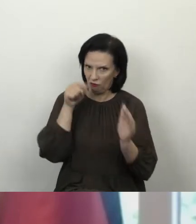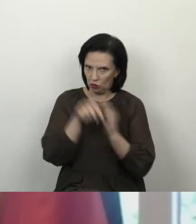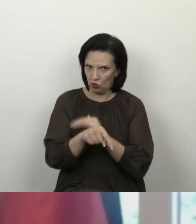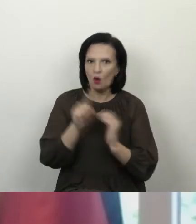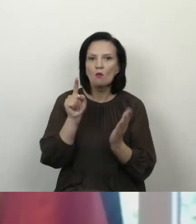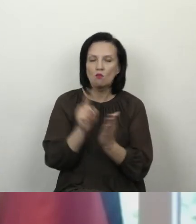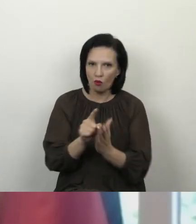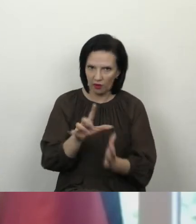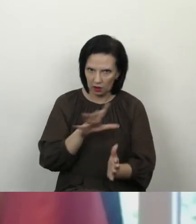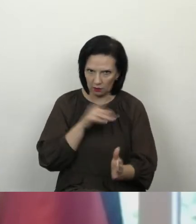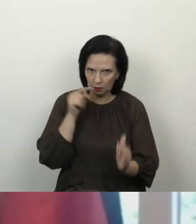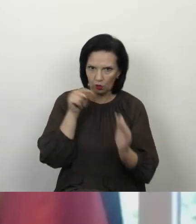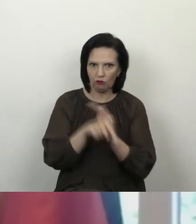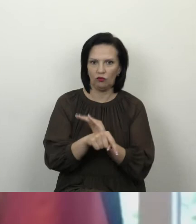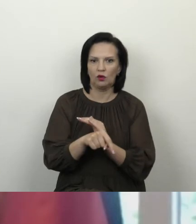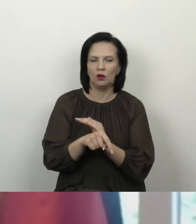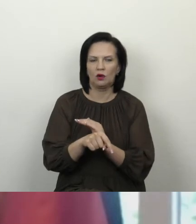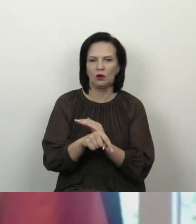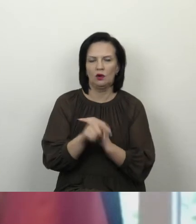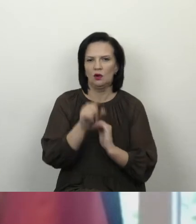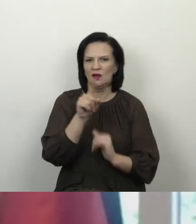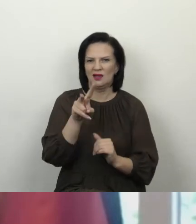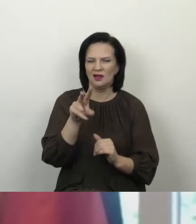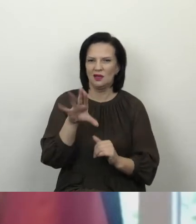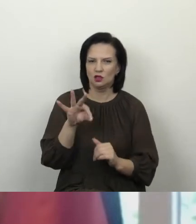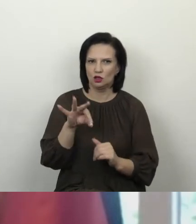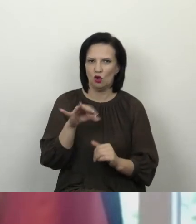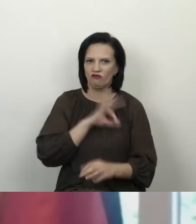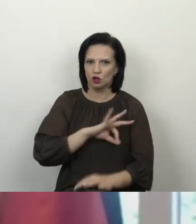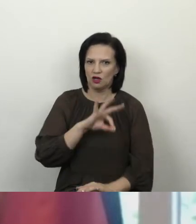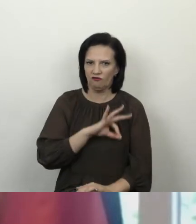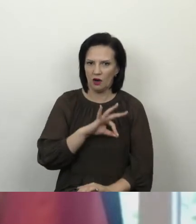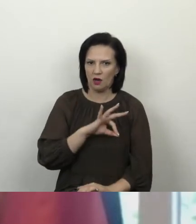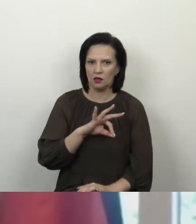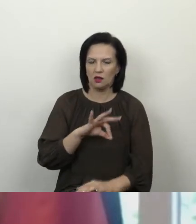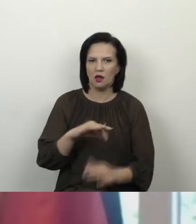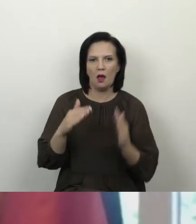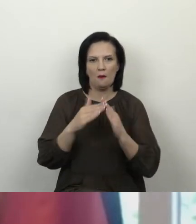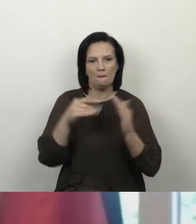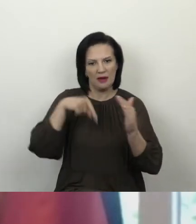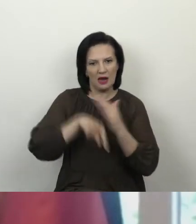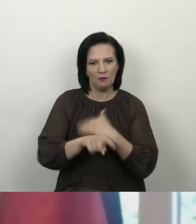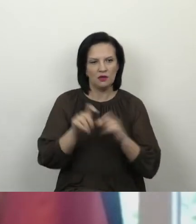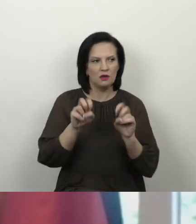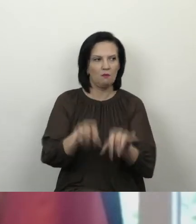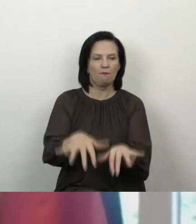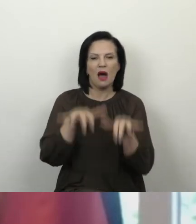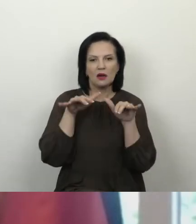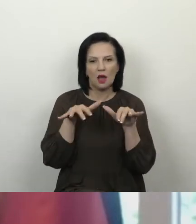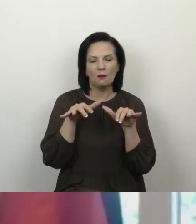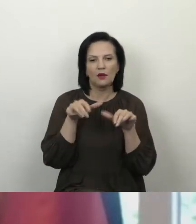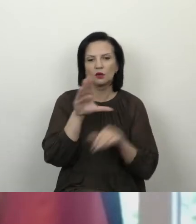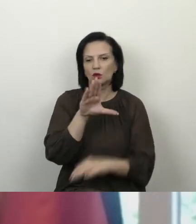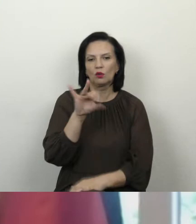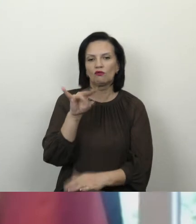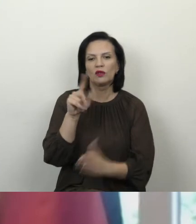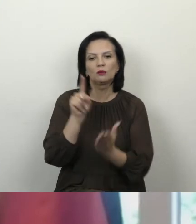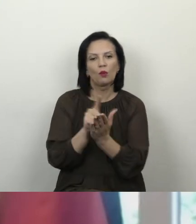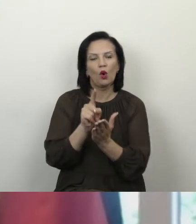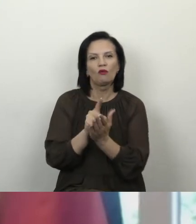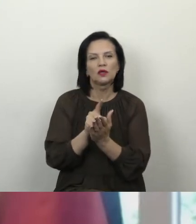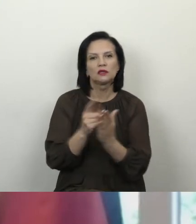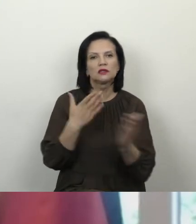abuse on the basis of his authority. He would, however, have to treat all parliamentary